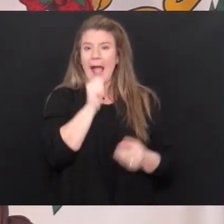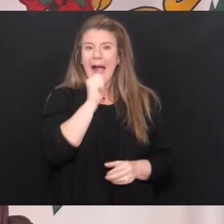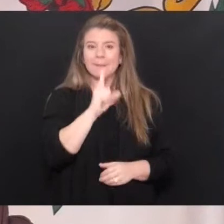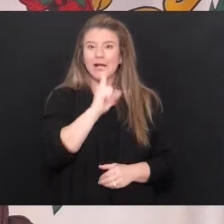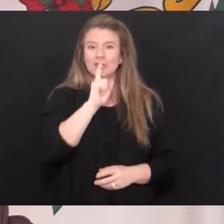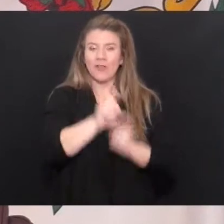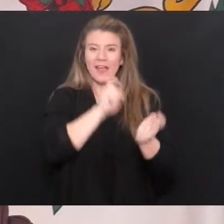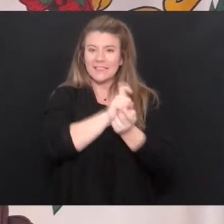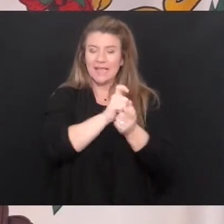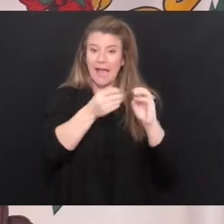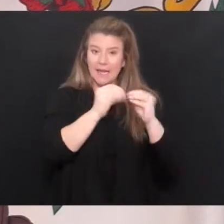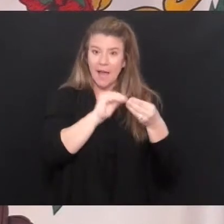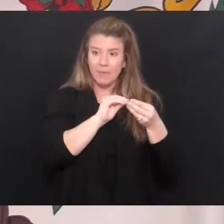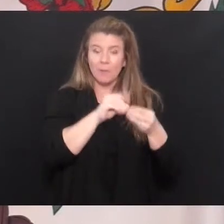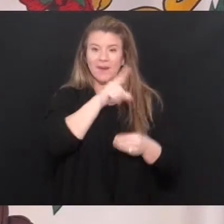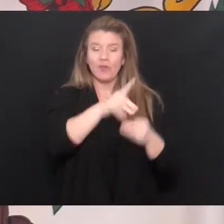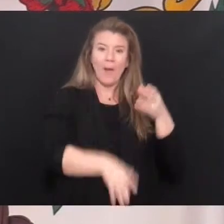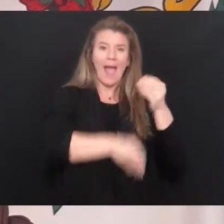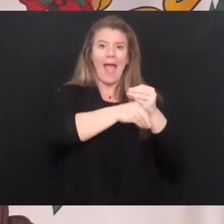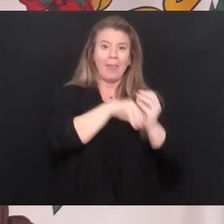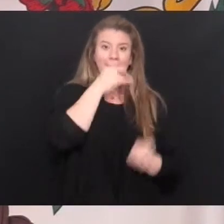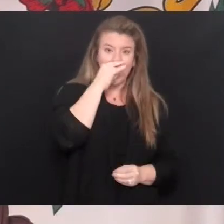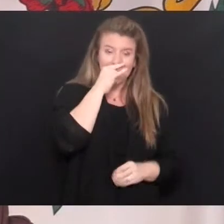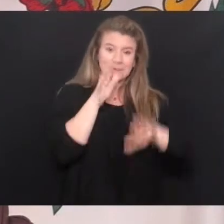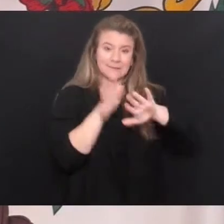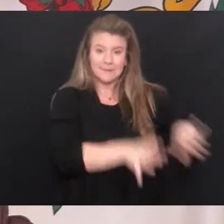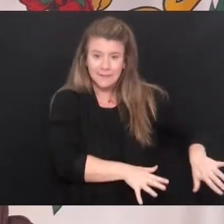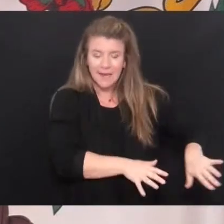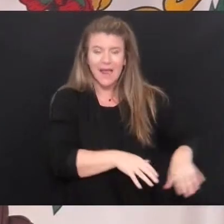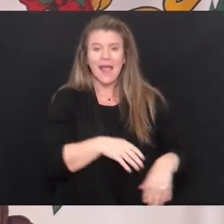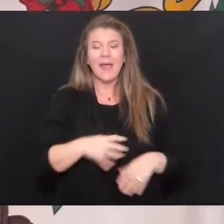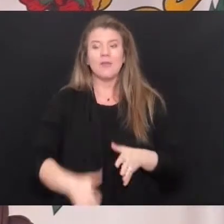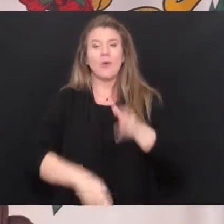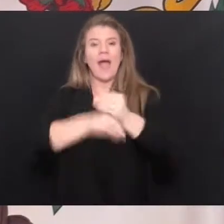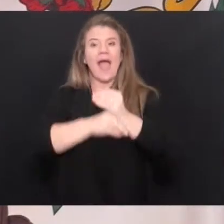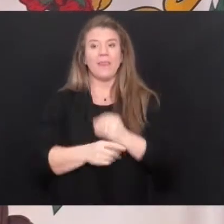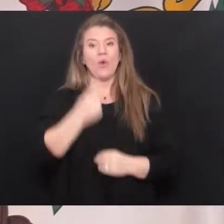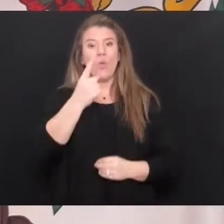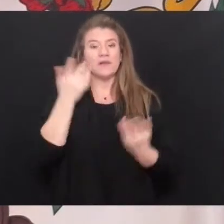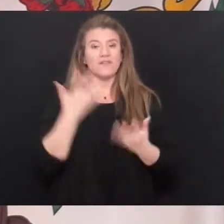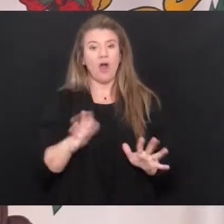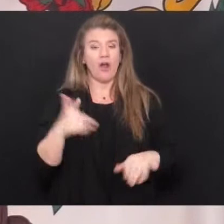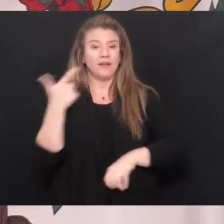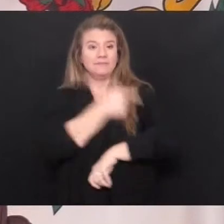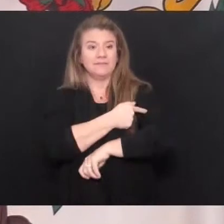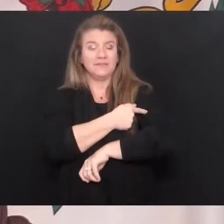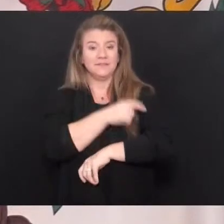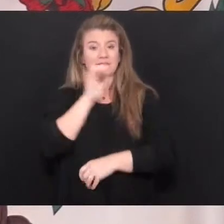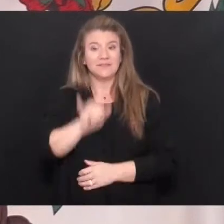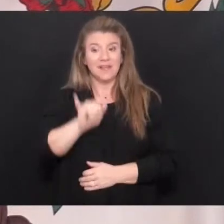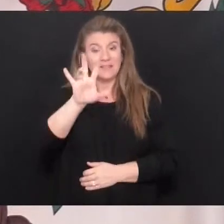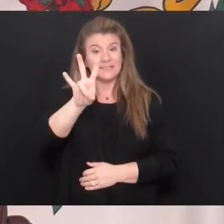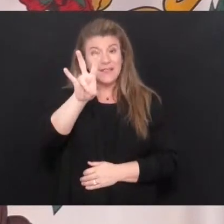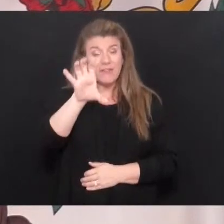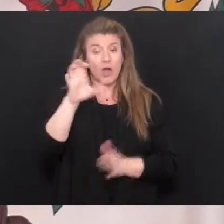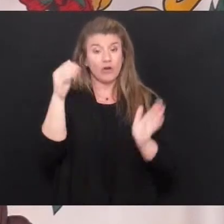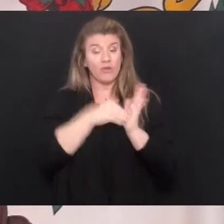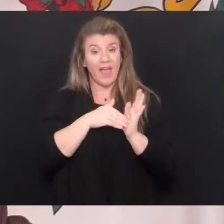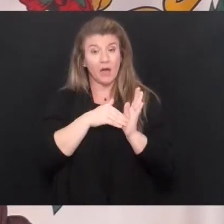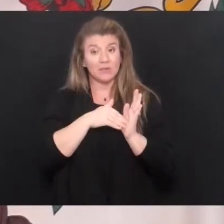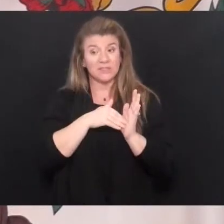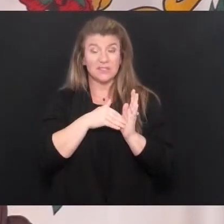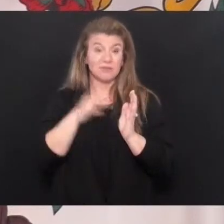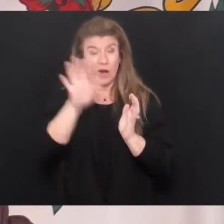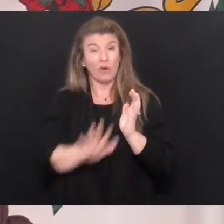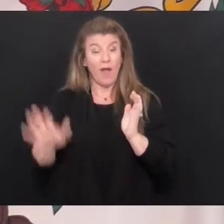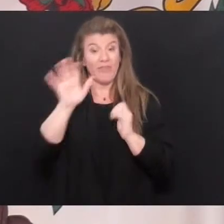number is, but if you throw in the kids and you throw in the ones that we've got first-round doses, that's 700,000 right